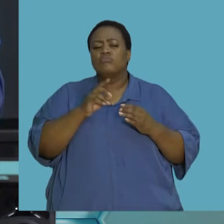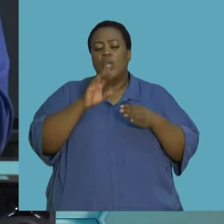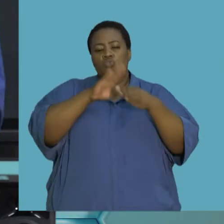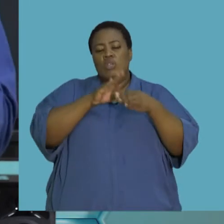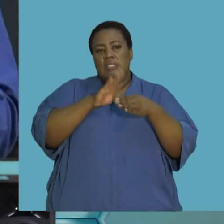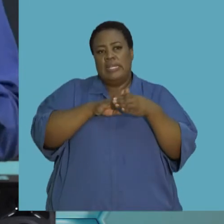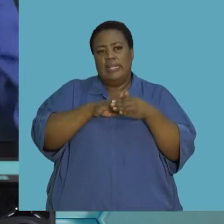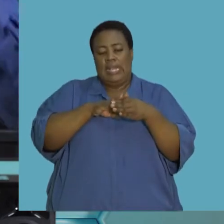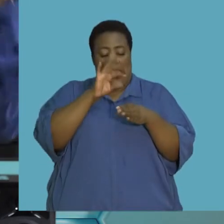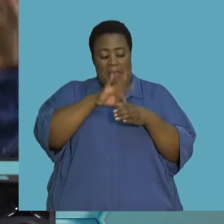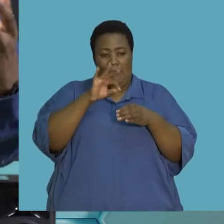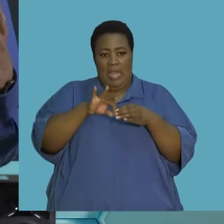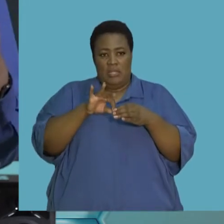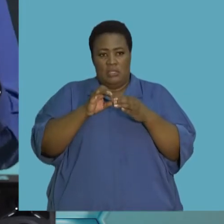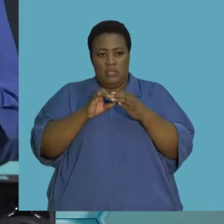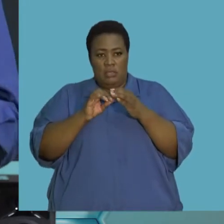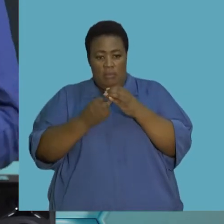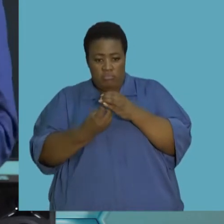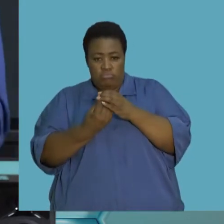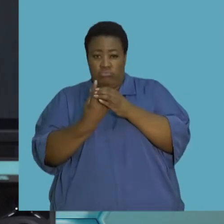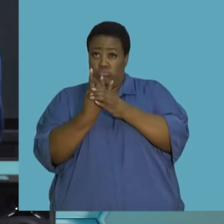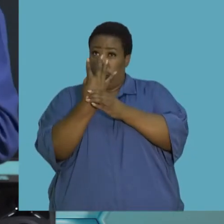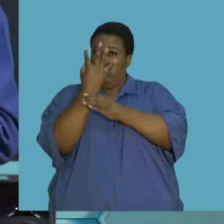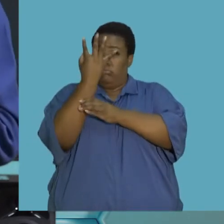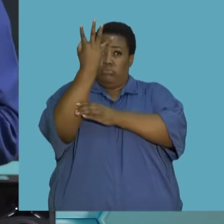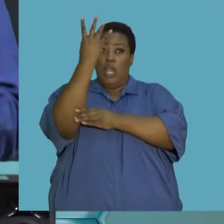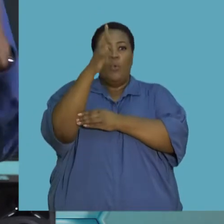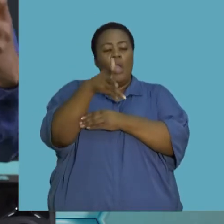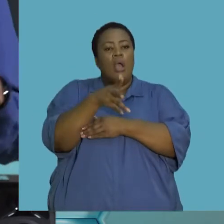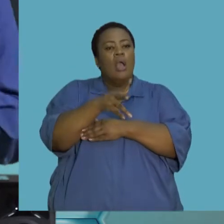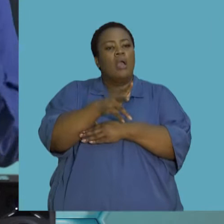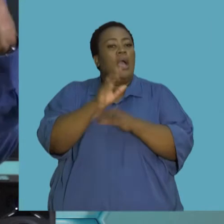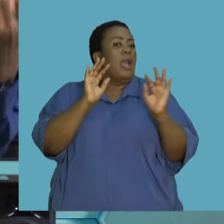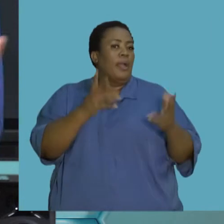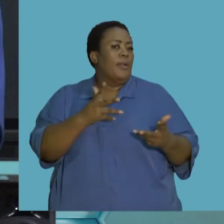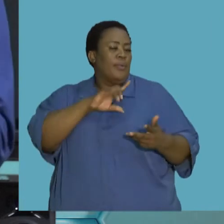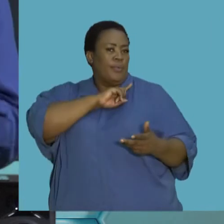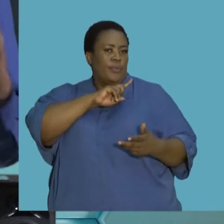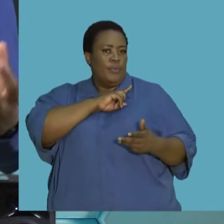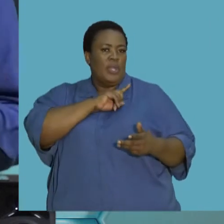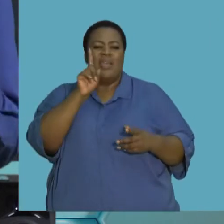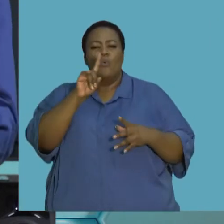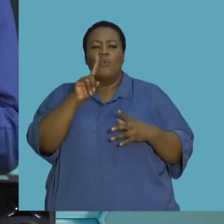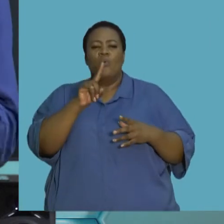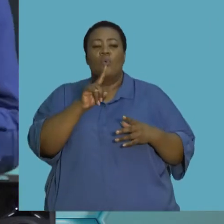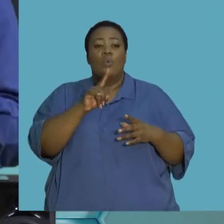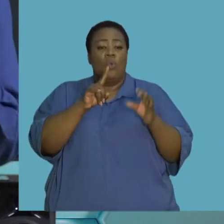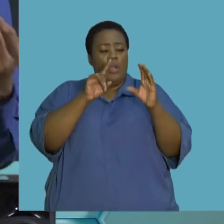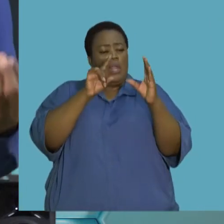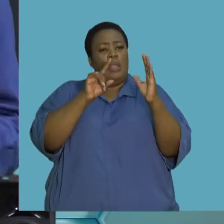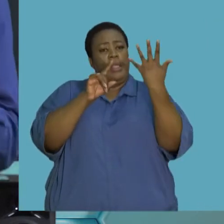the reason why that plant is going to increase in height, or what are the factors that make the